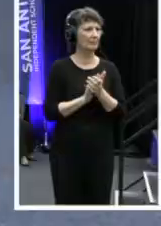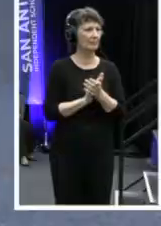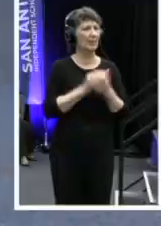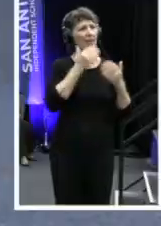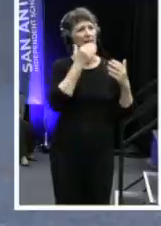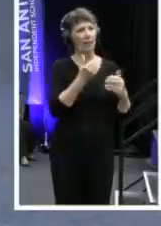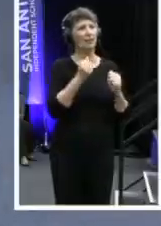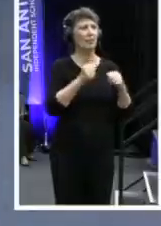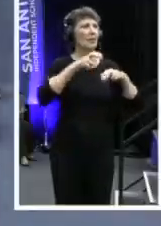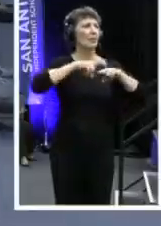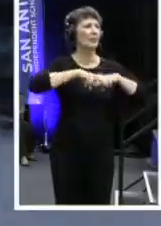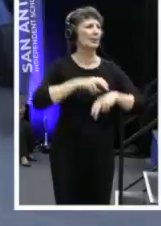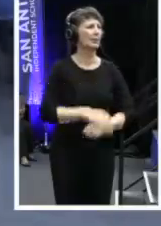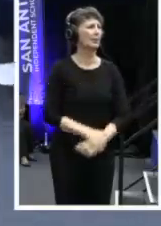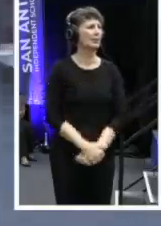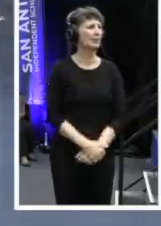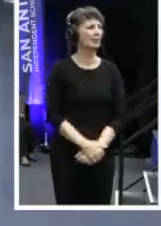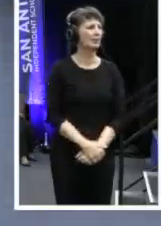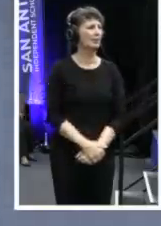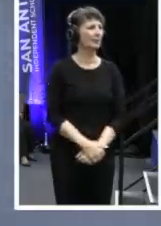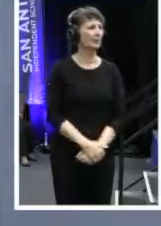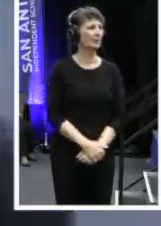Thank you. You may be seated.